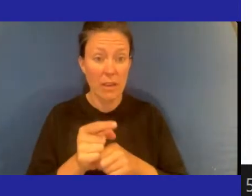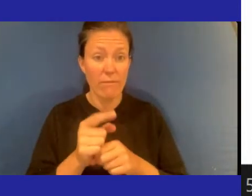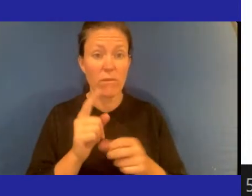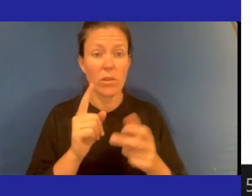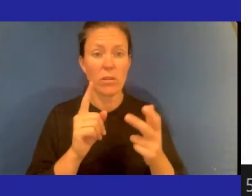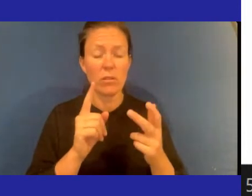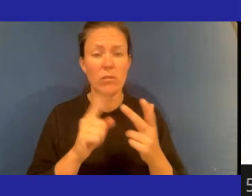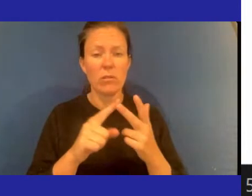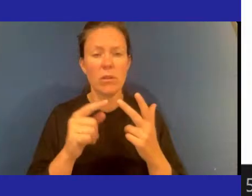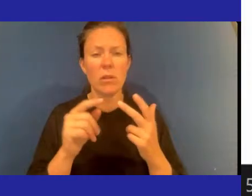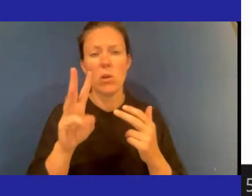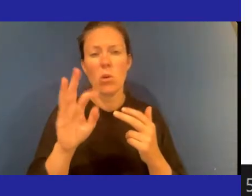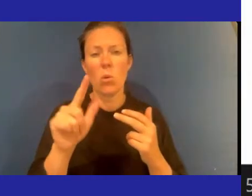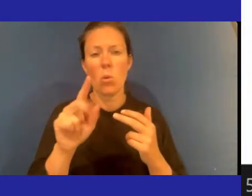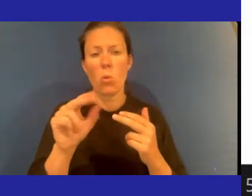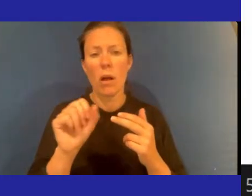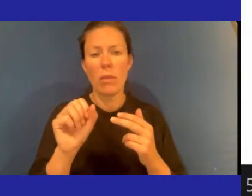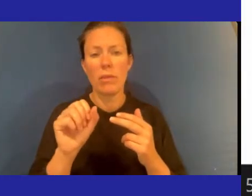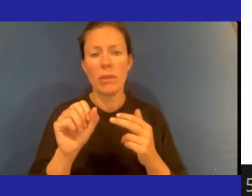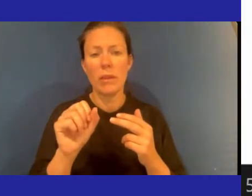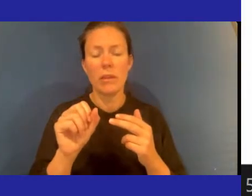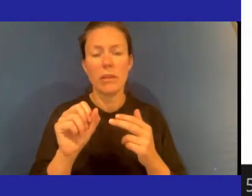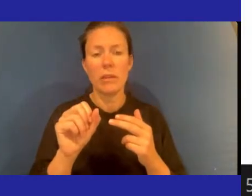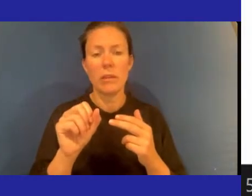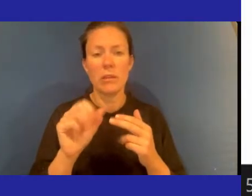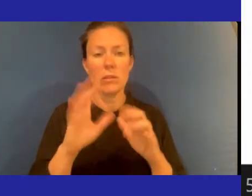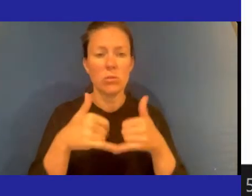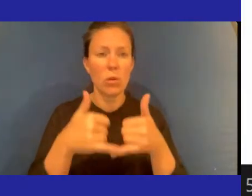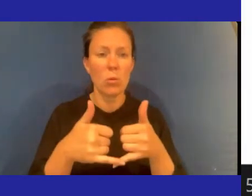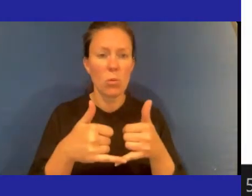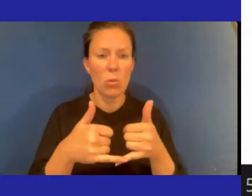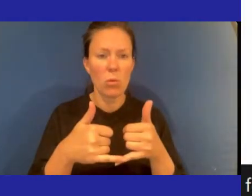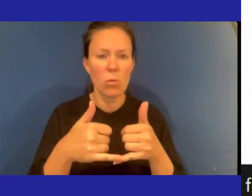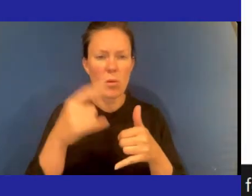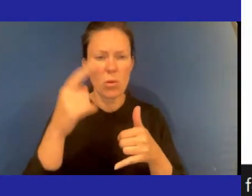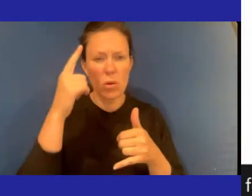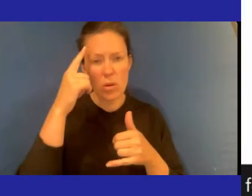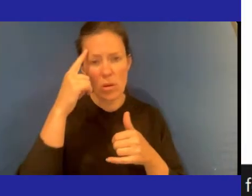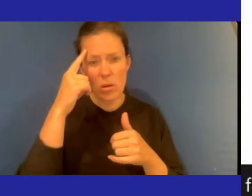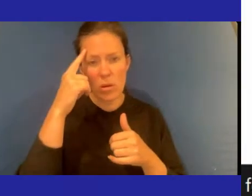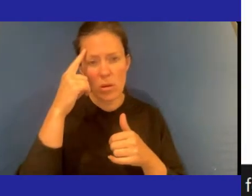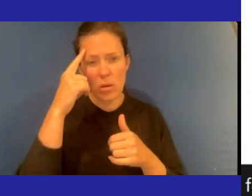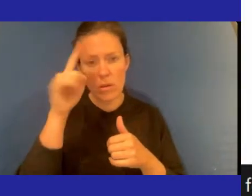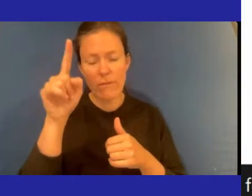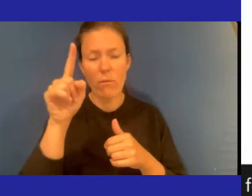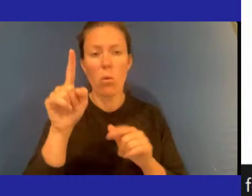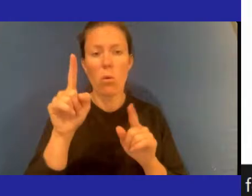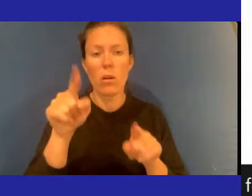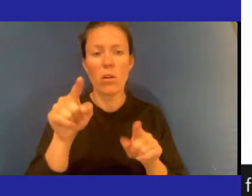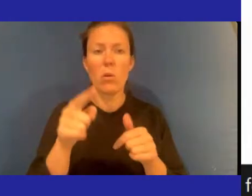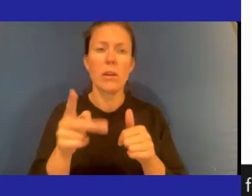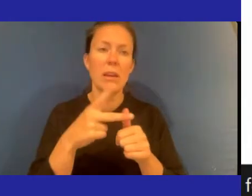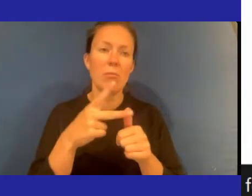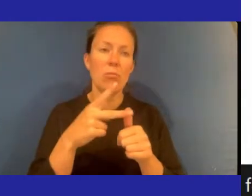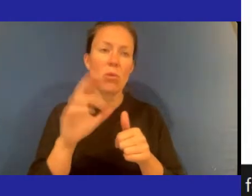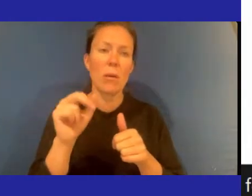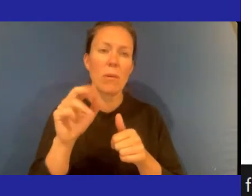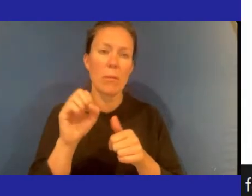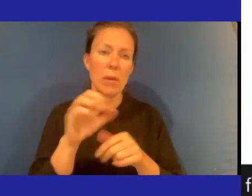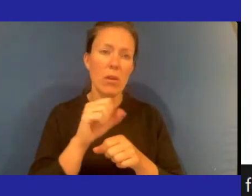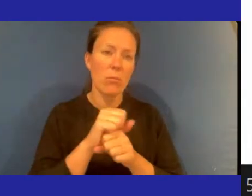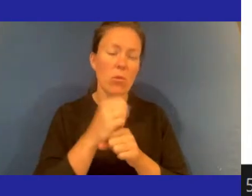wellness rewards for attesting to primary care specialty care appointments, dental